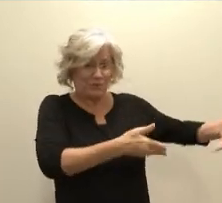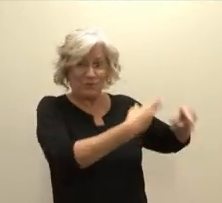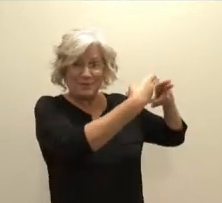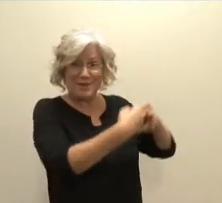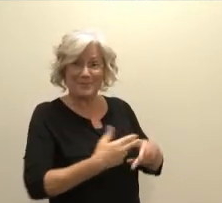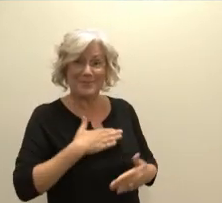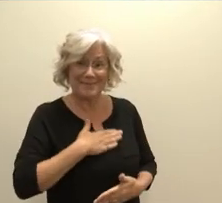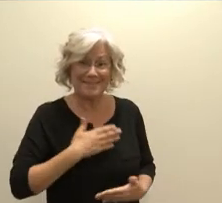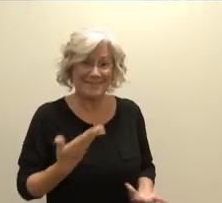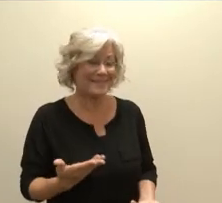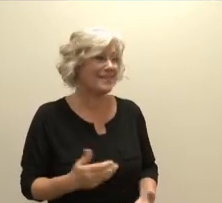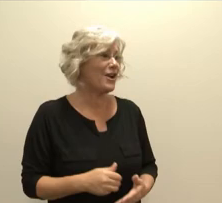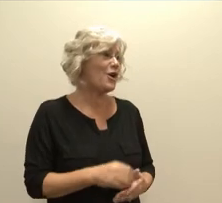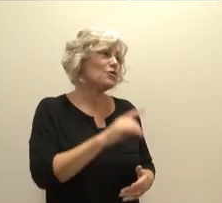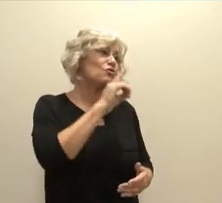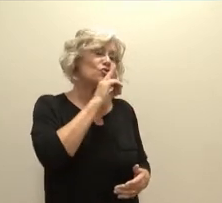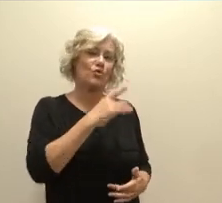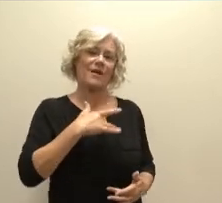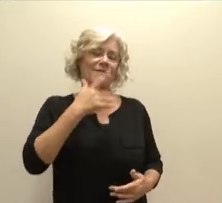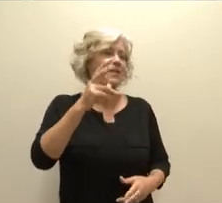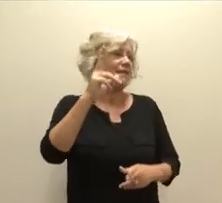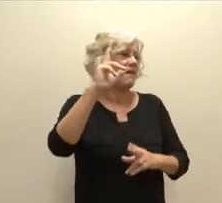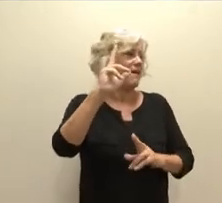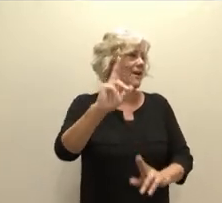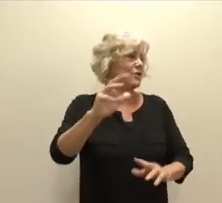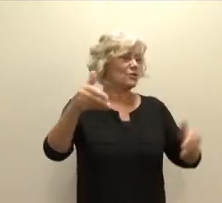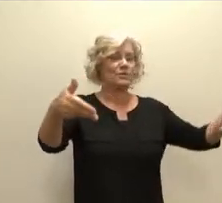us? Sure, I'd be honored